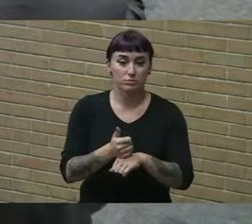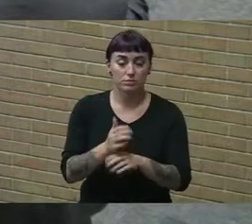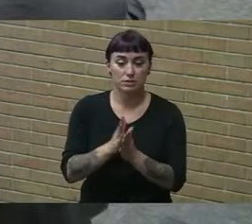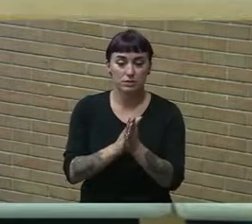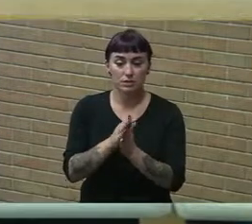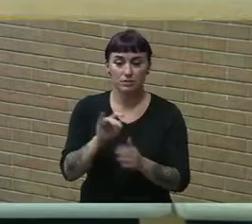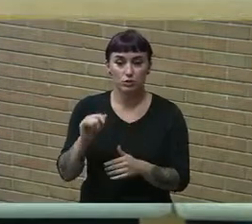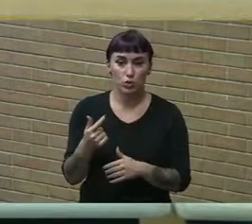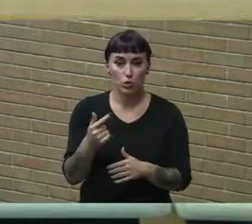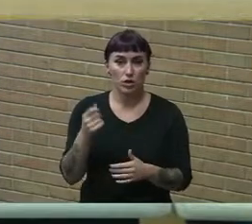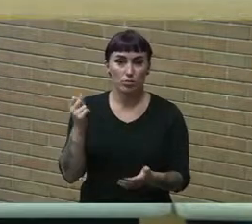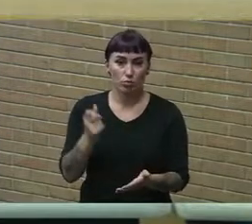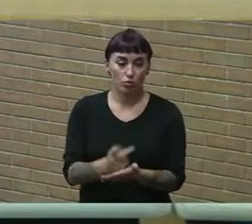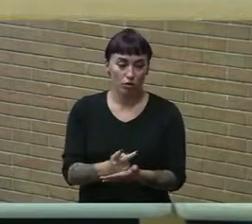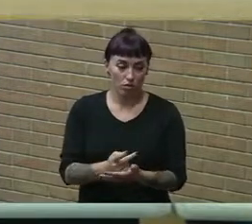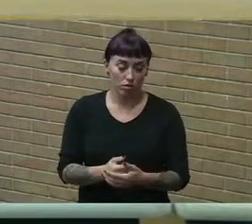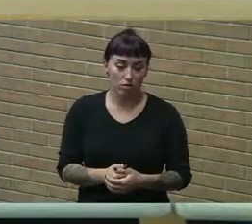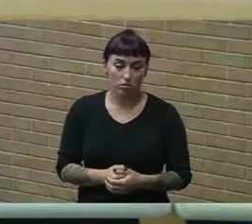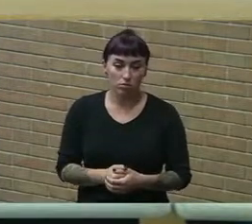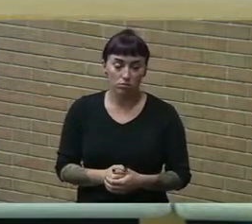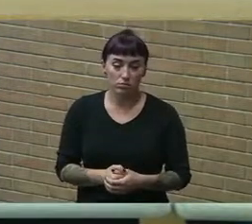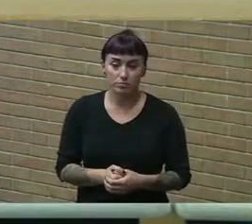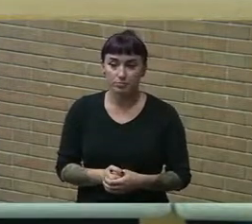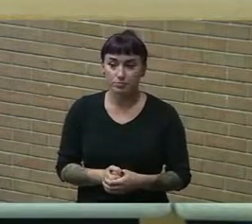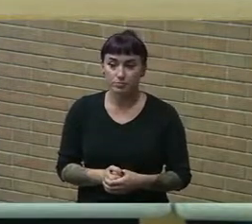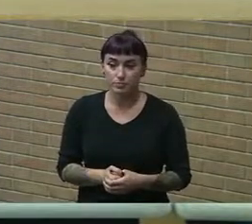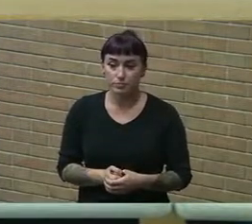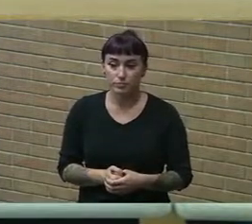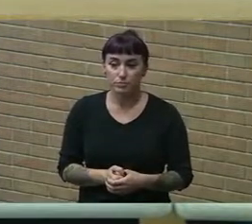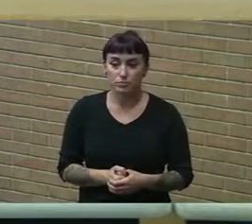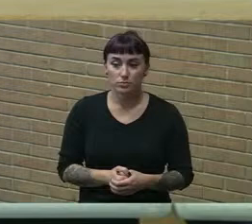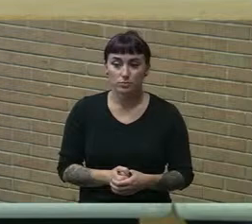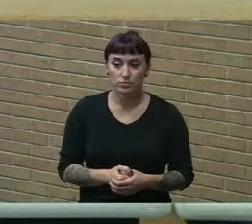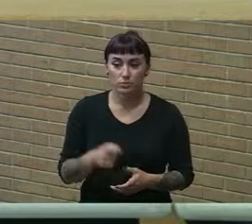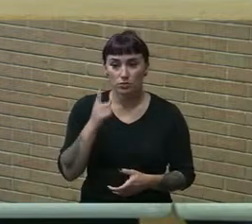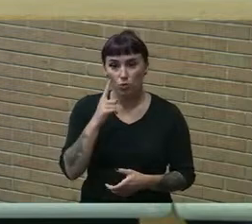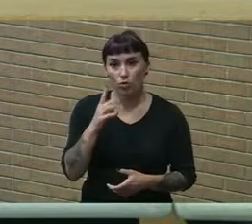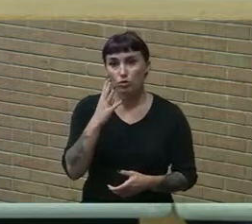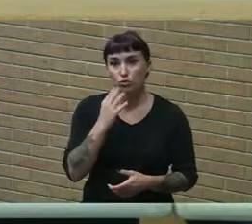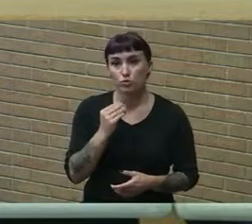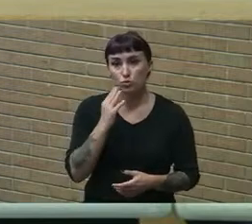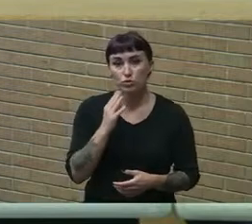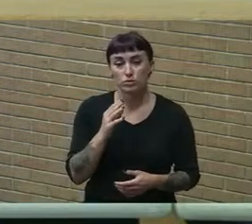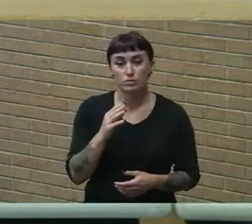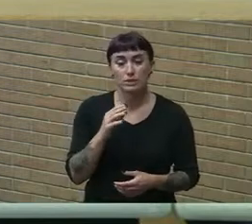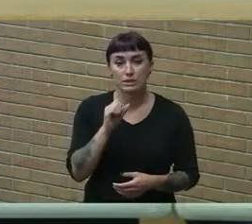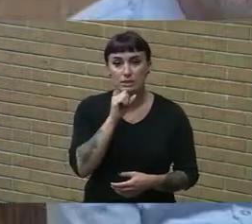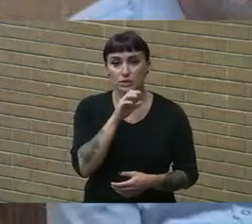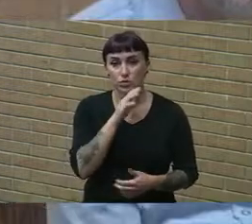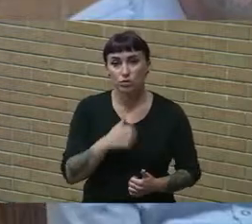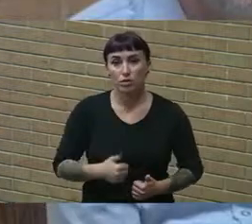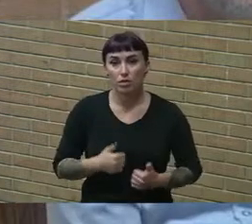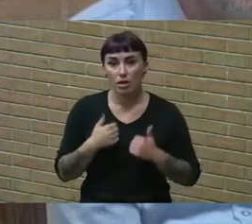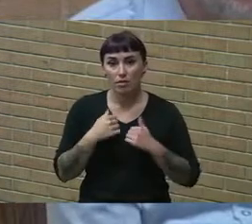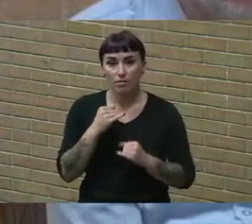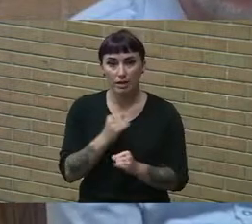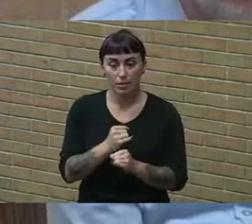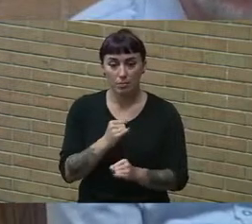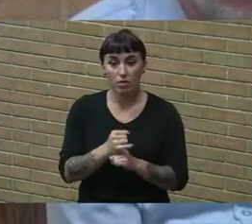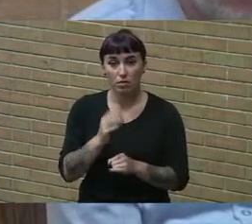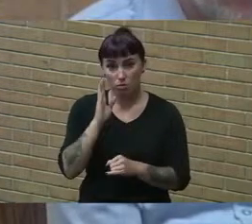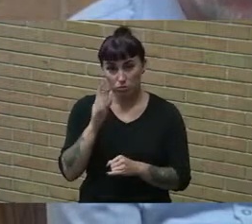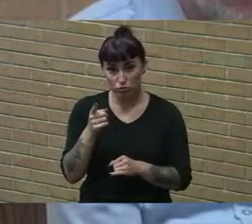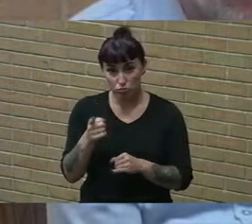zoning approvals, plural, for the Jewish Senior Life Campus. Correct. Would